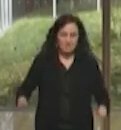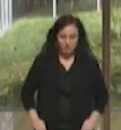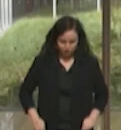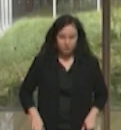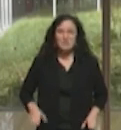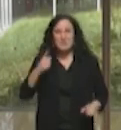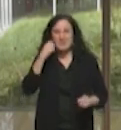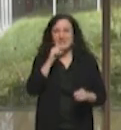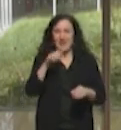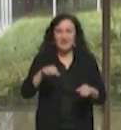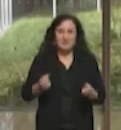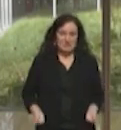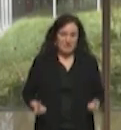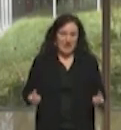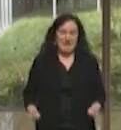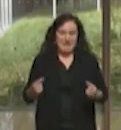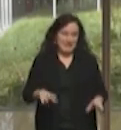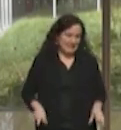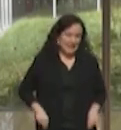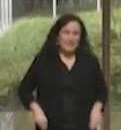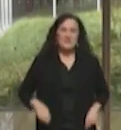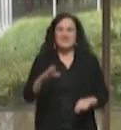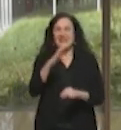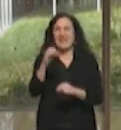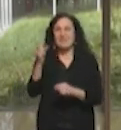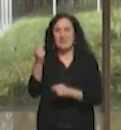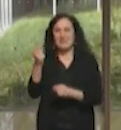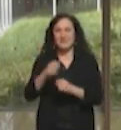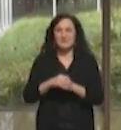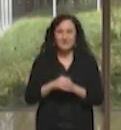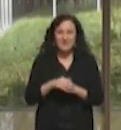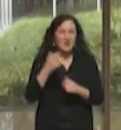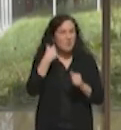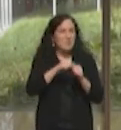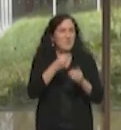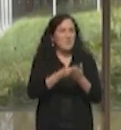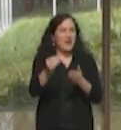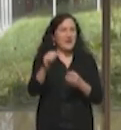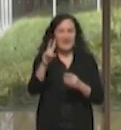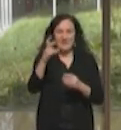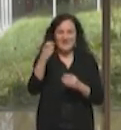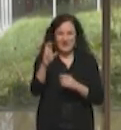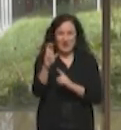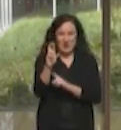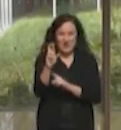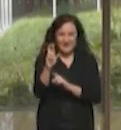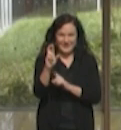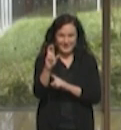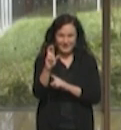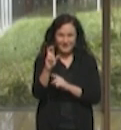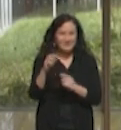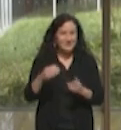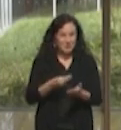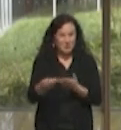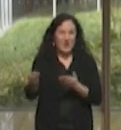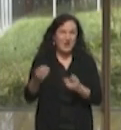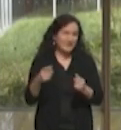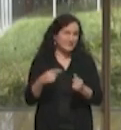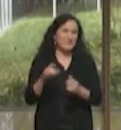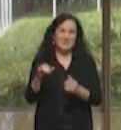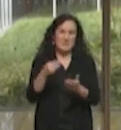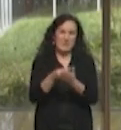I was surprised, this is how old I am. My mother bought us a VCR for Christmas. She says, well, you're not going out anymore. You're just going to stay home and watch movies.